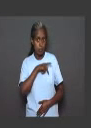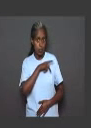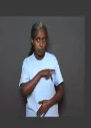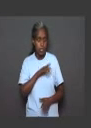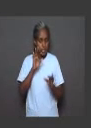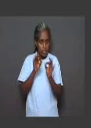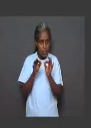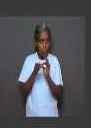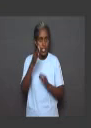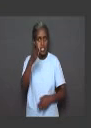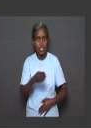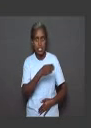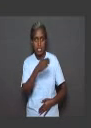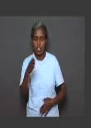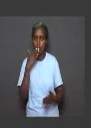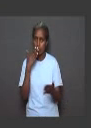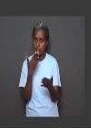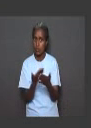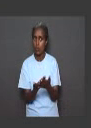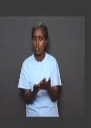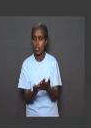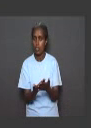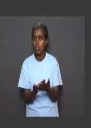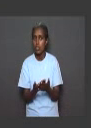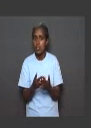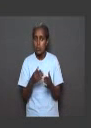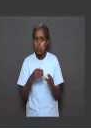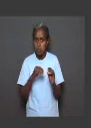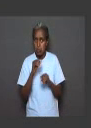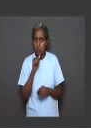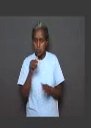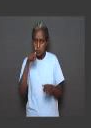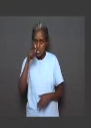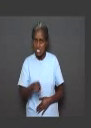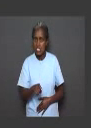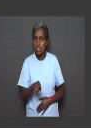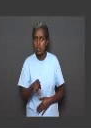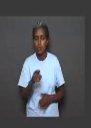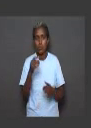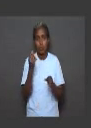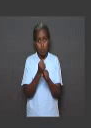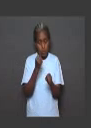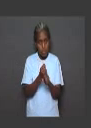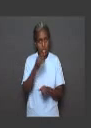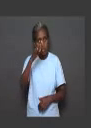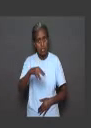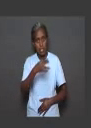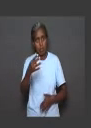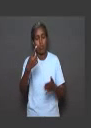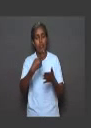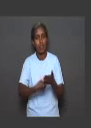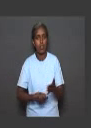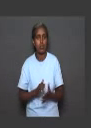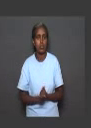These properties define the graph so well that we do not need to construct a table